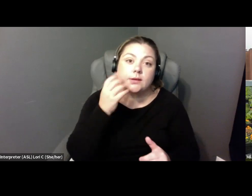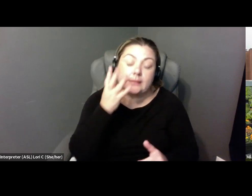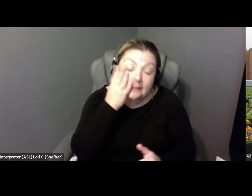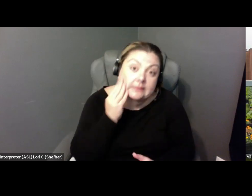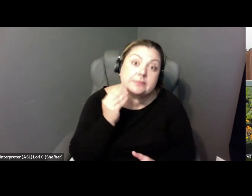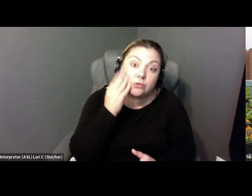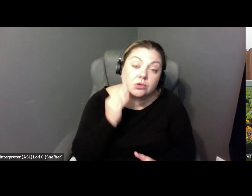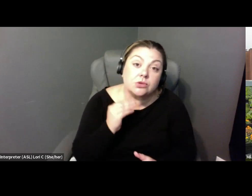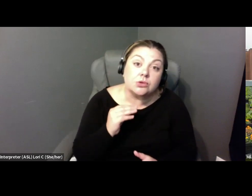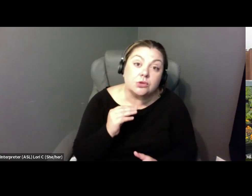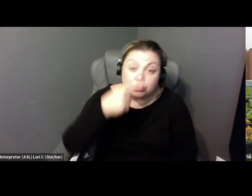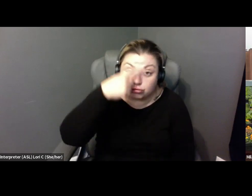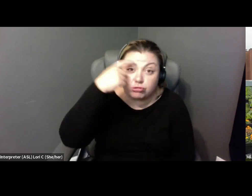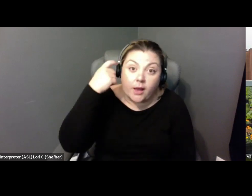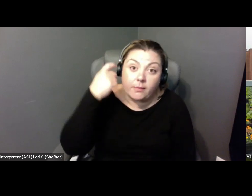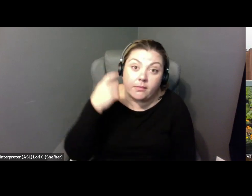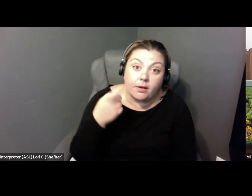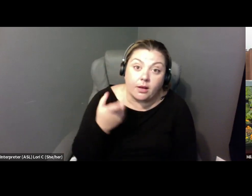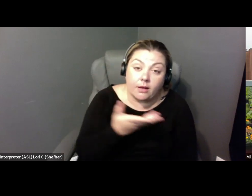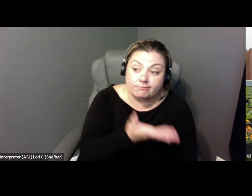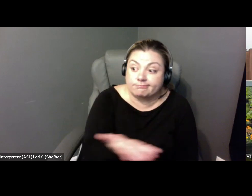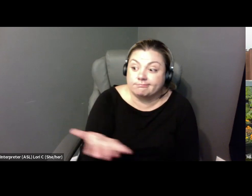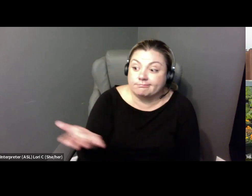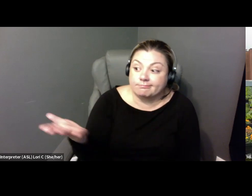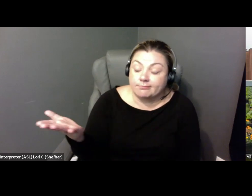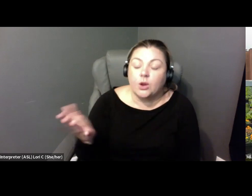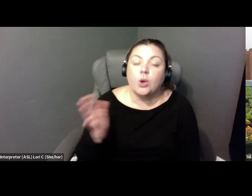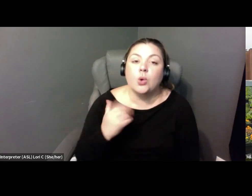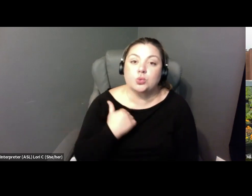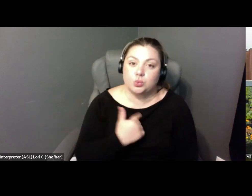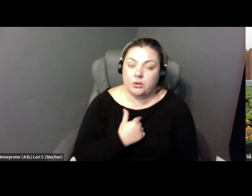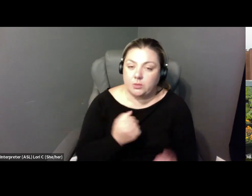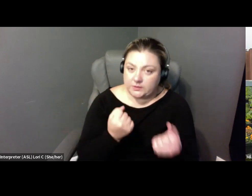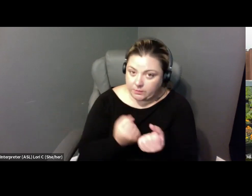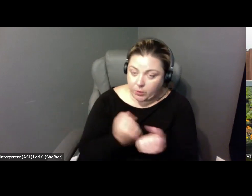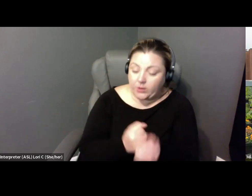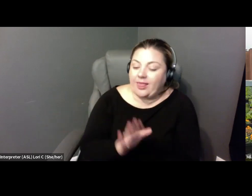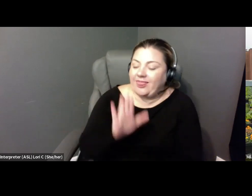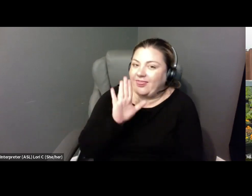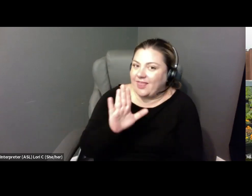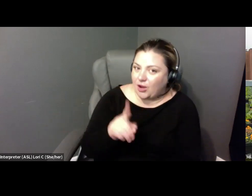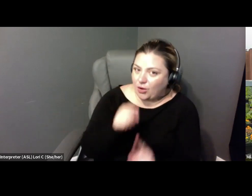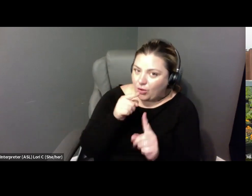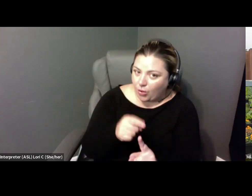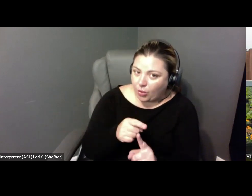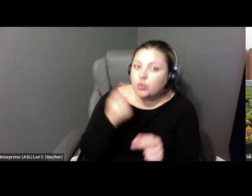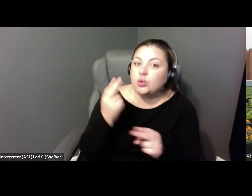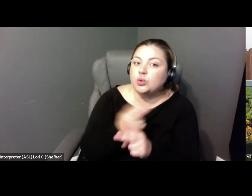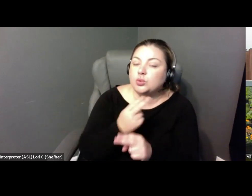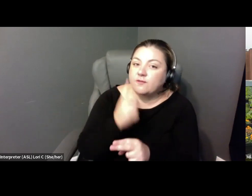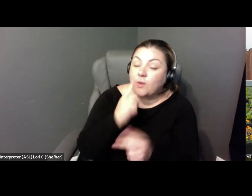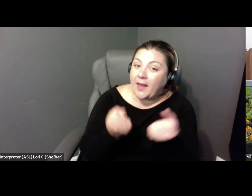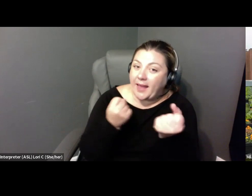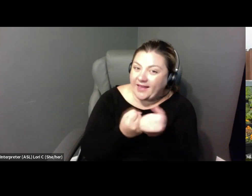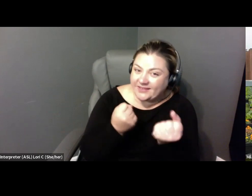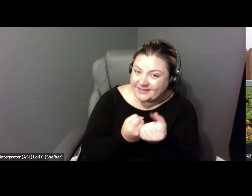ones leading the tool's development, we were supporting their vision for what the tool could look like for advocacy, for creating